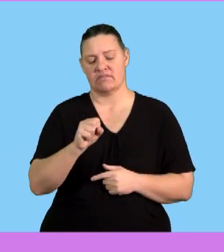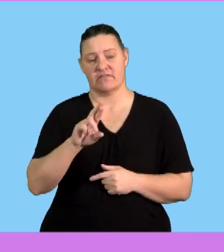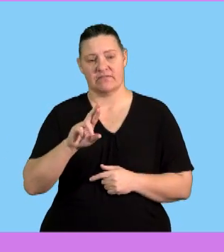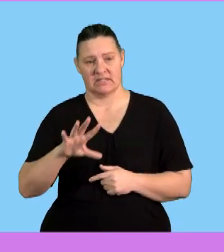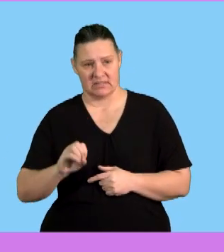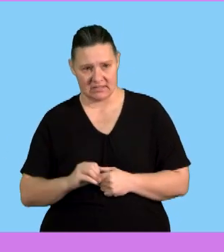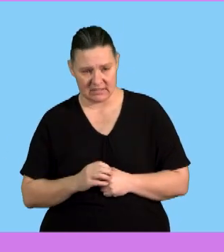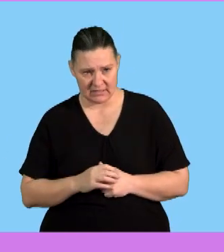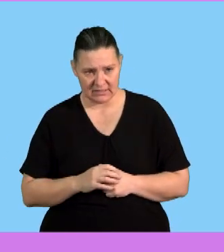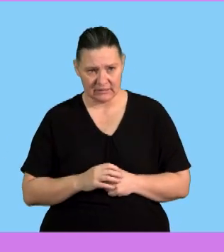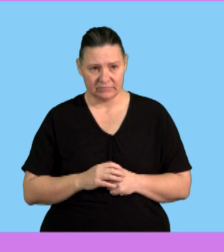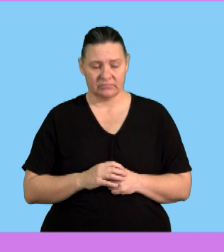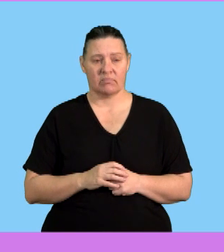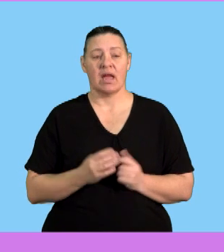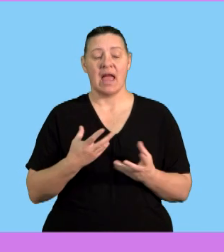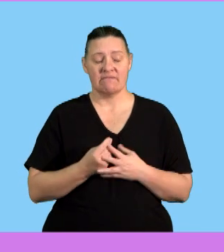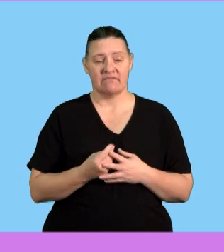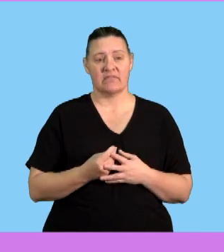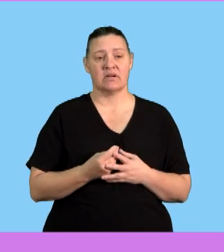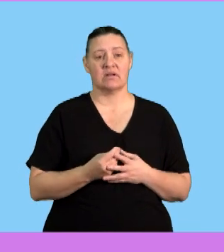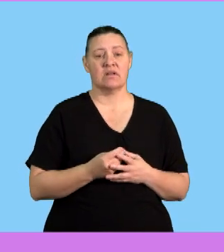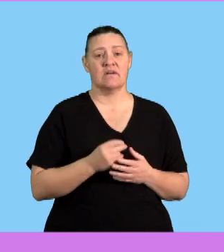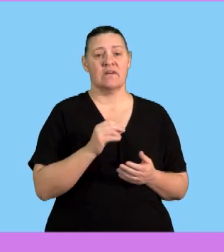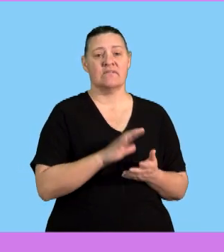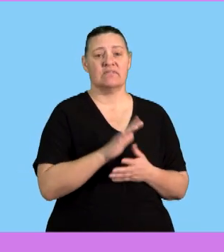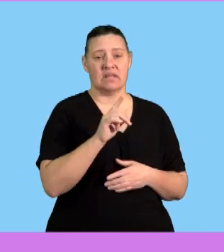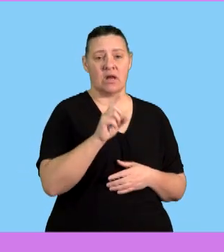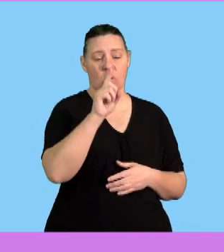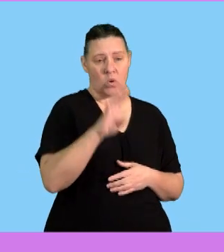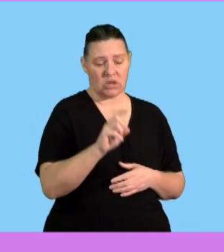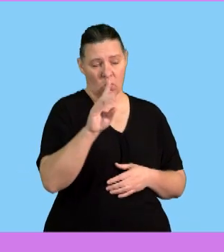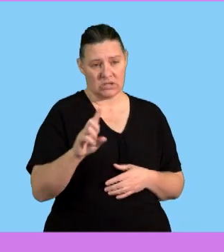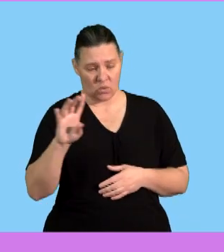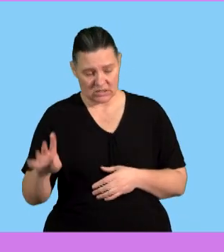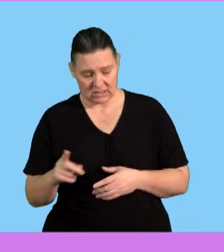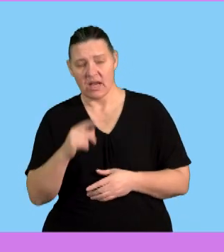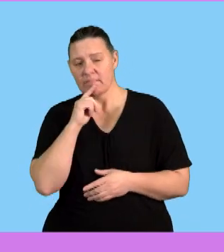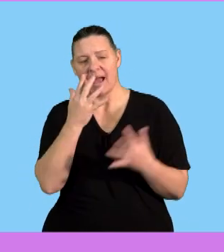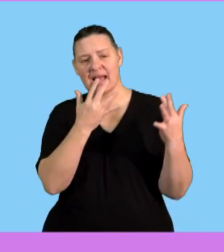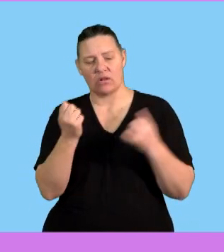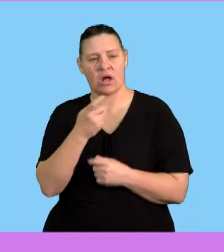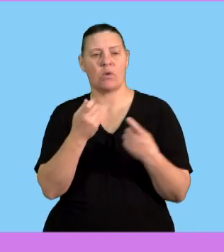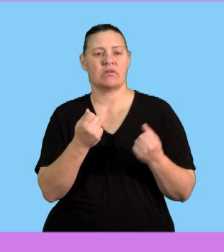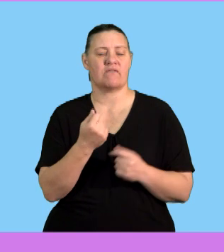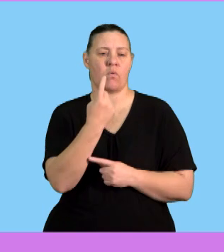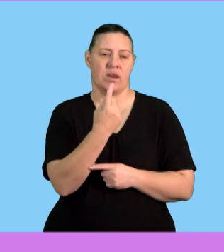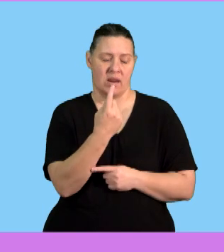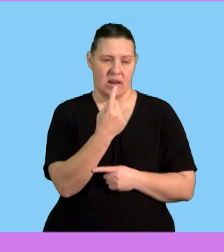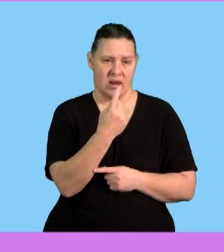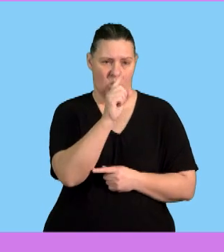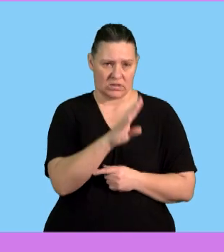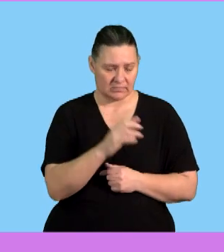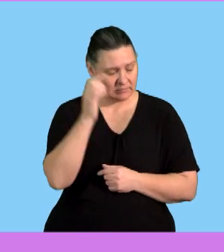50 Rand. If he makes 15 quarters, calculate this cost price per